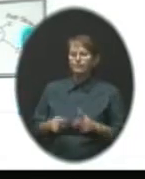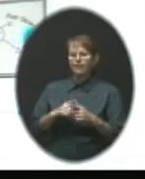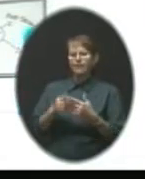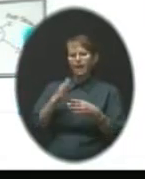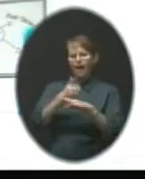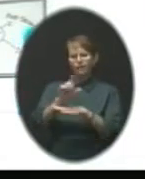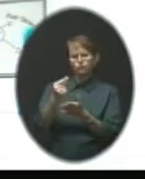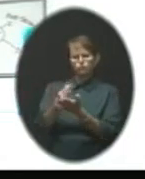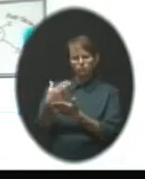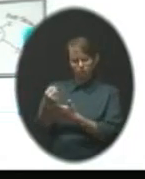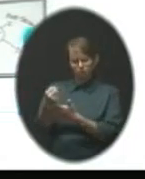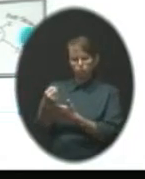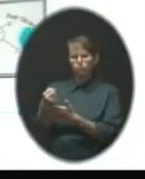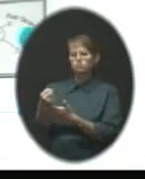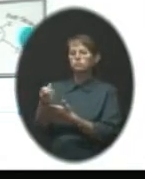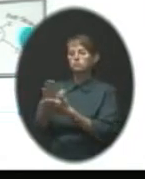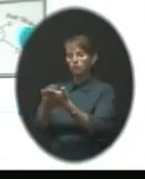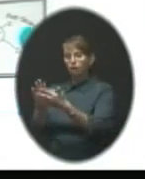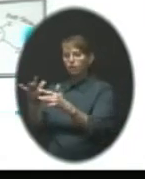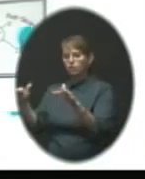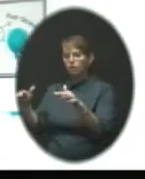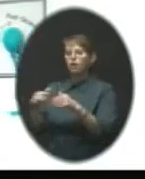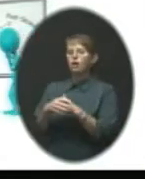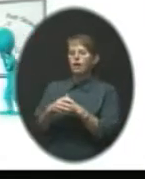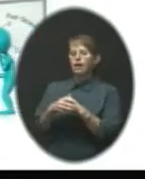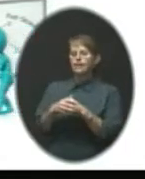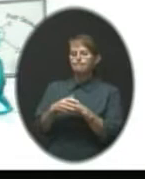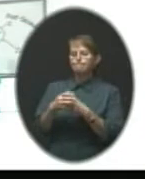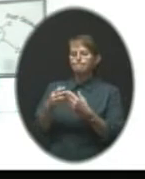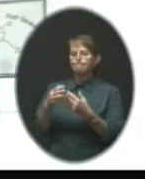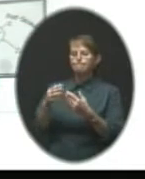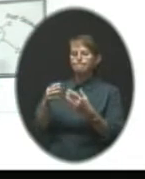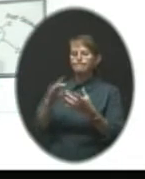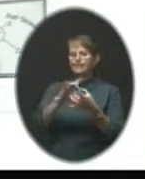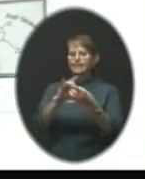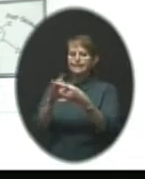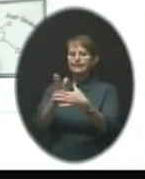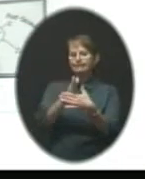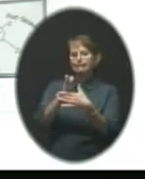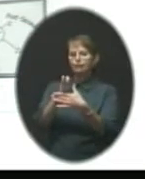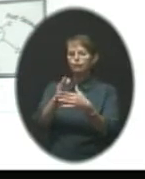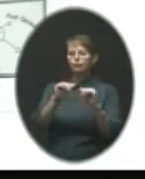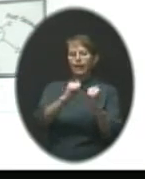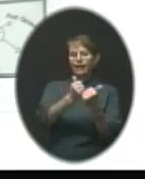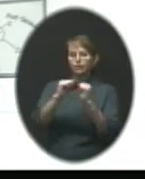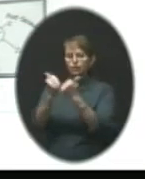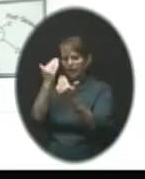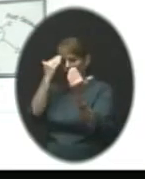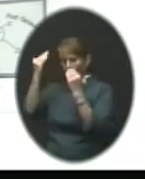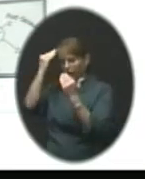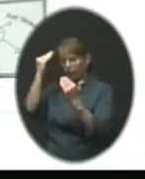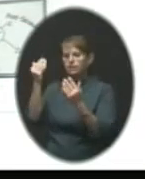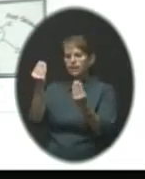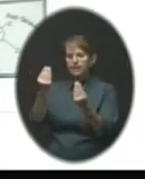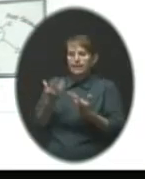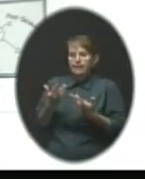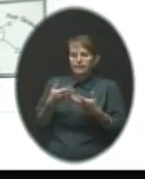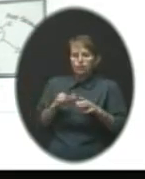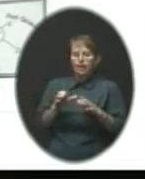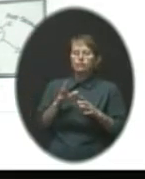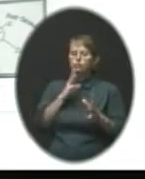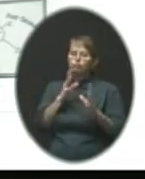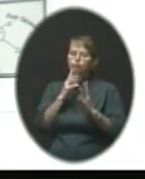post-secondary, interagency awareness, just an opportunity to get together and talk, because there's an awful lot happening at different institutions